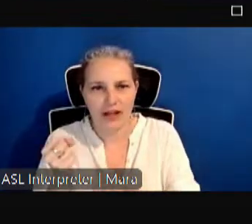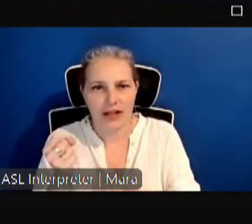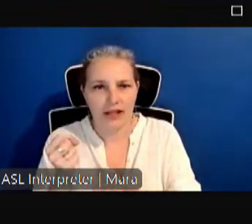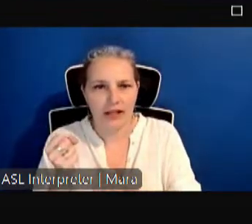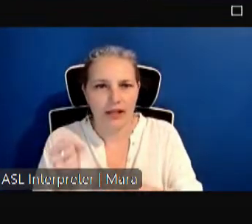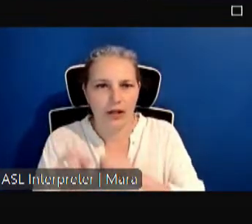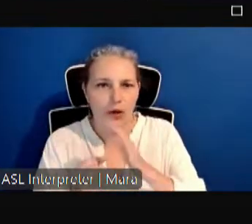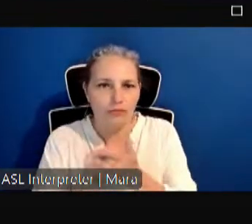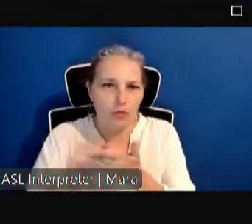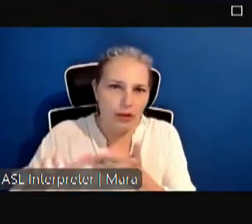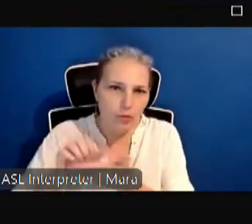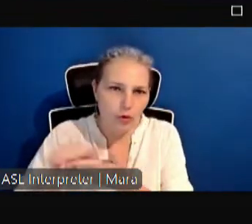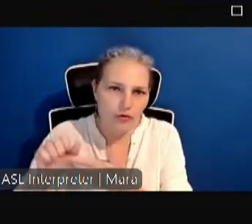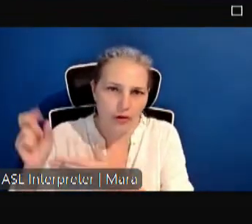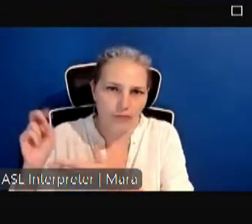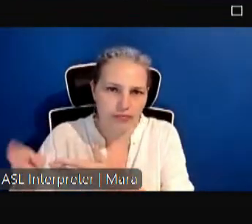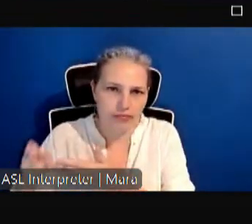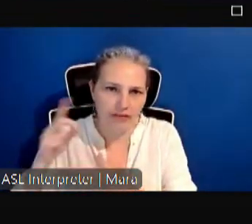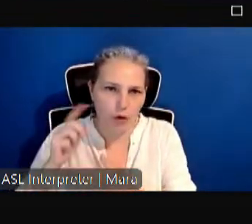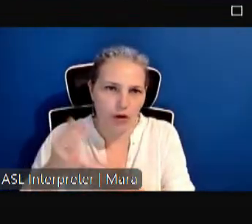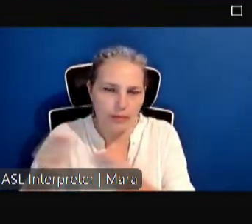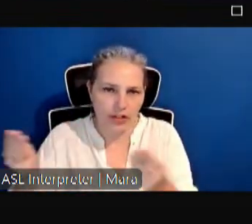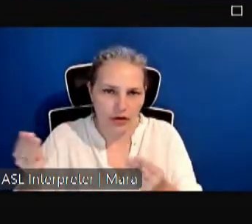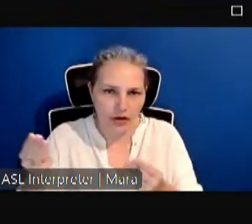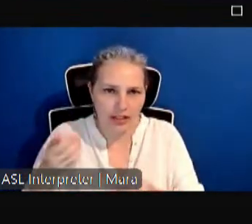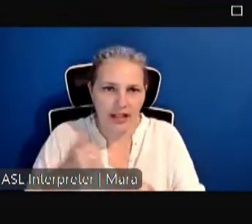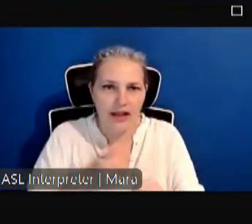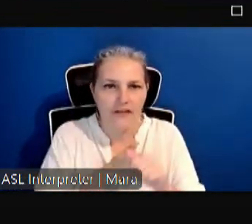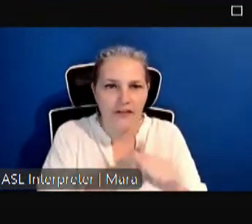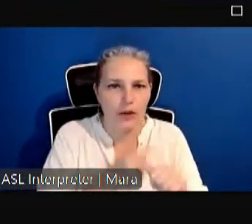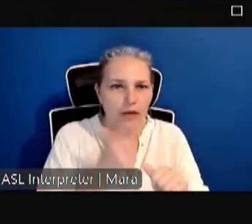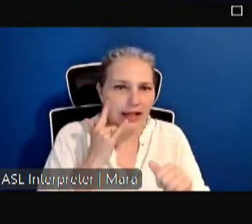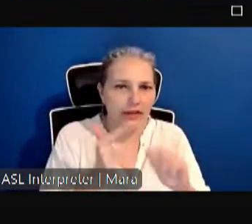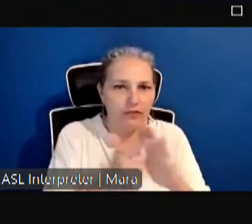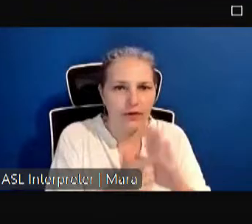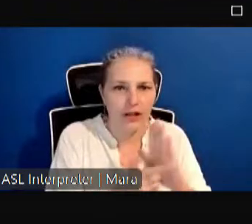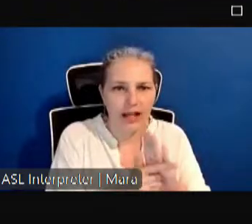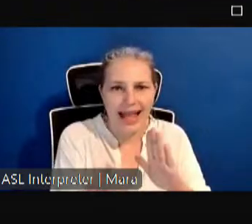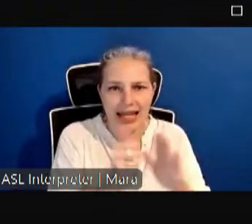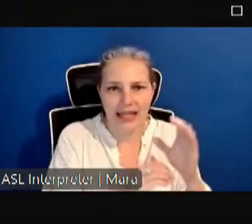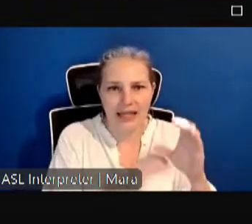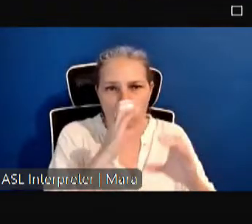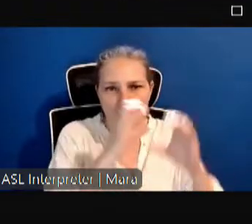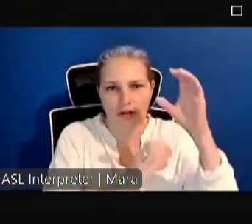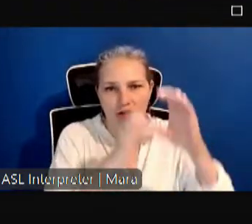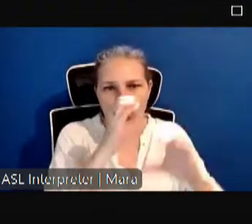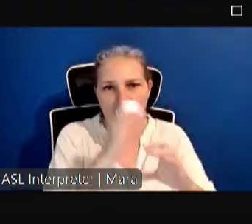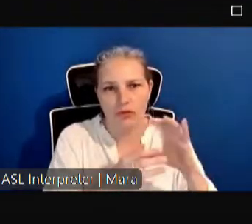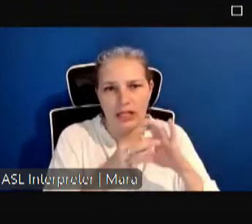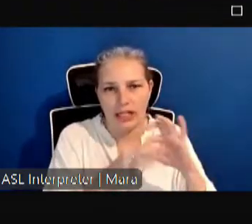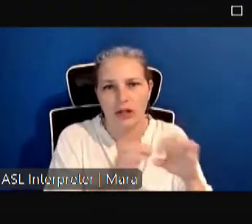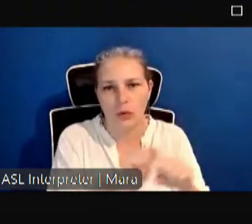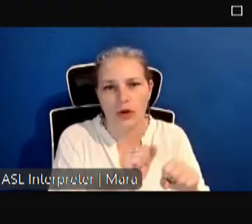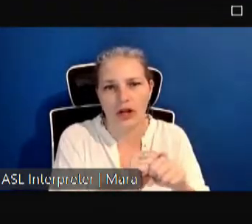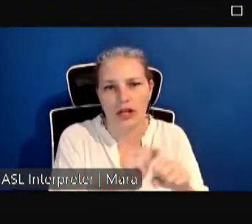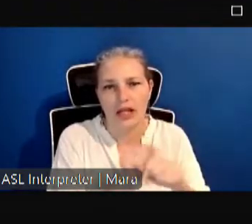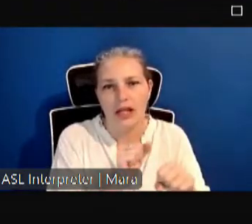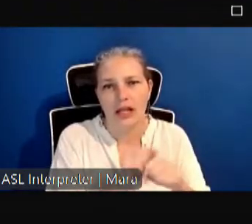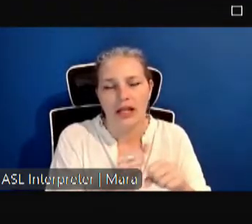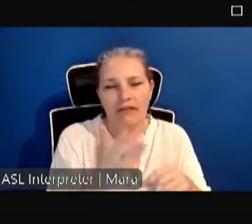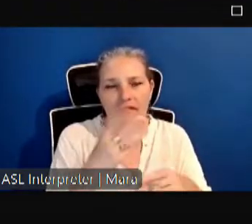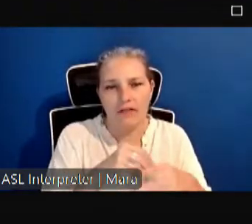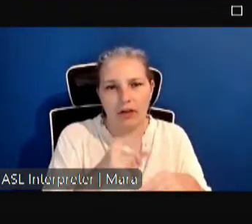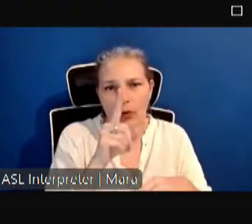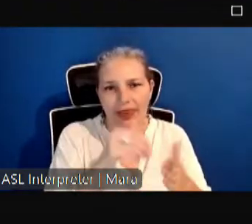related work actually involving $1,000 or more in labor or materials requires a contractor to be licensed with the